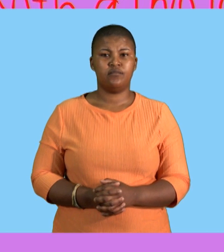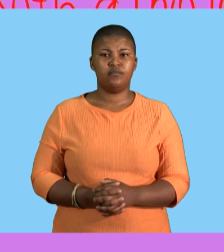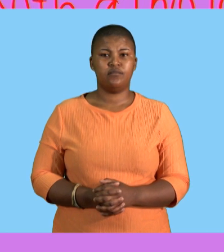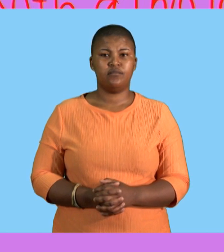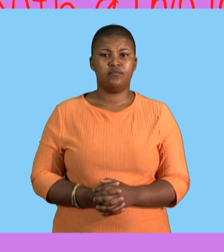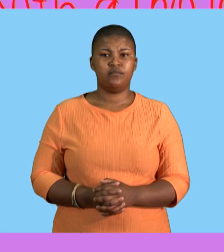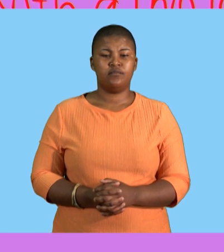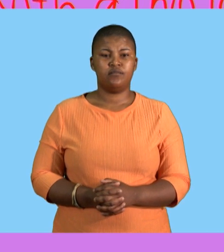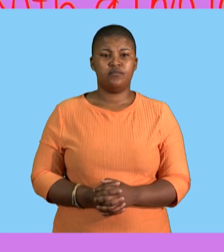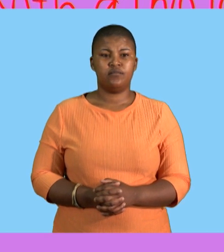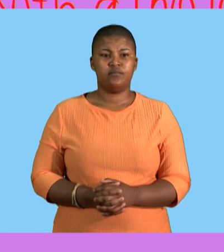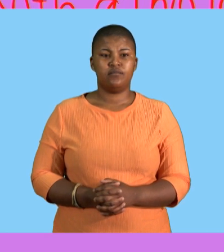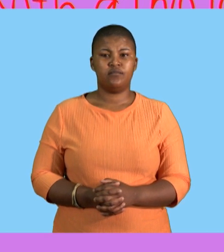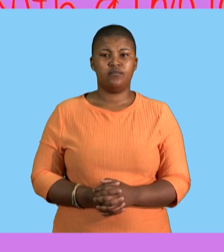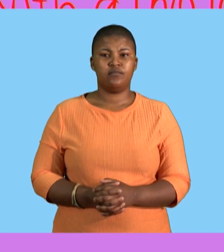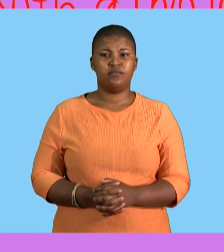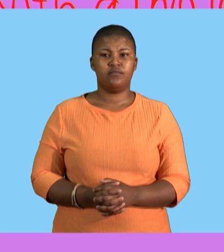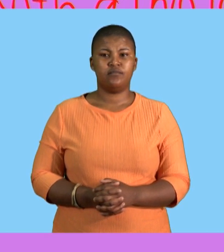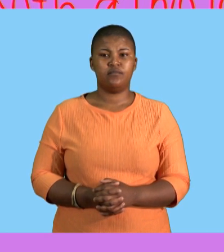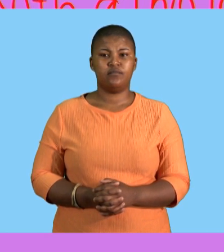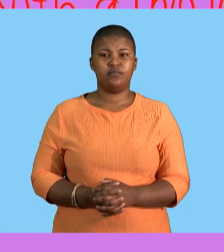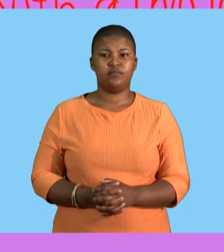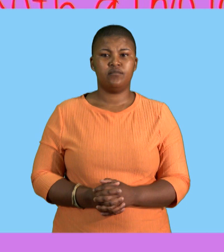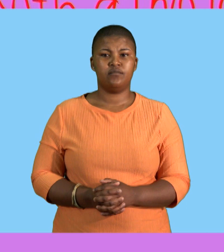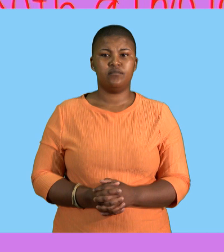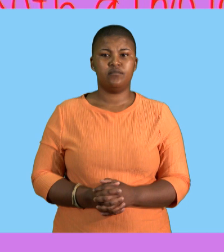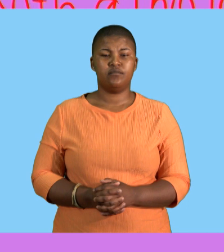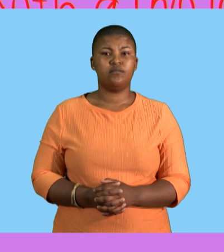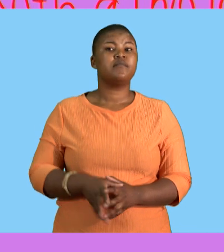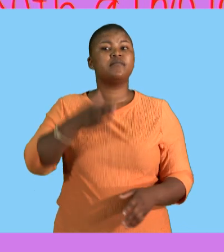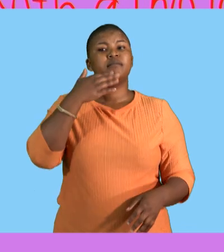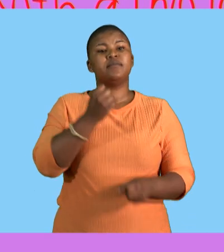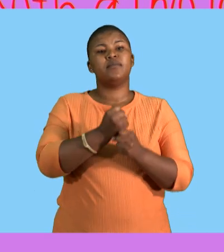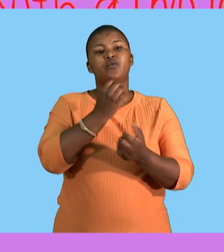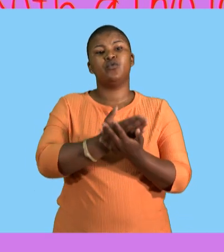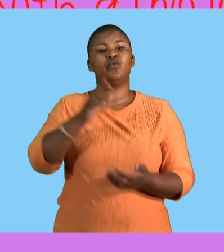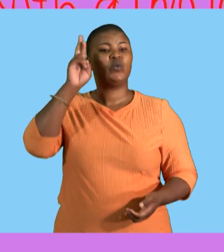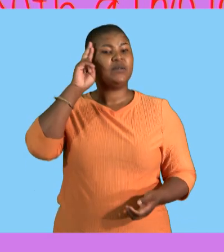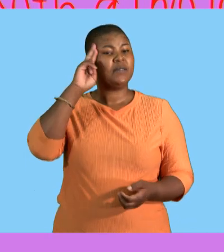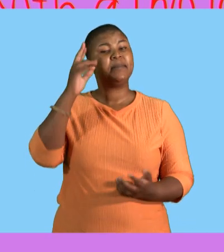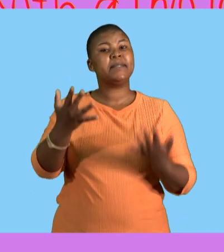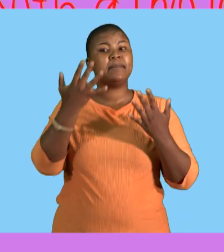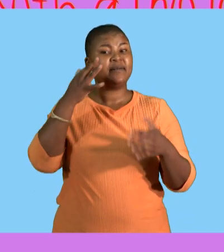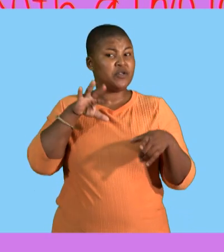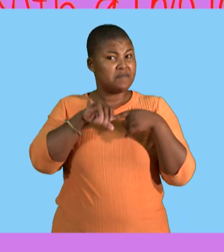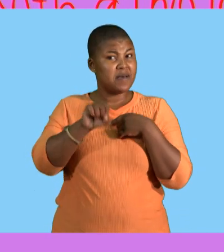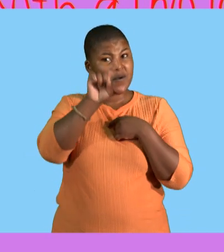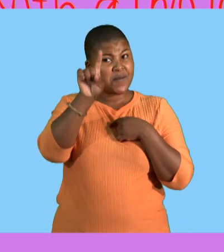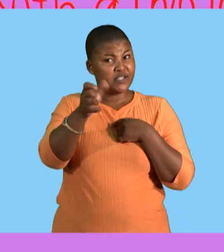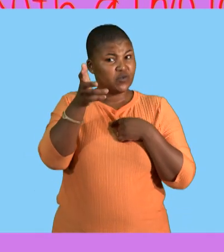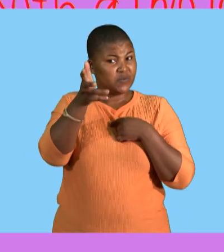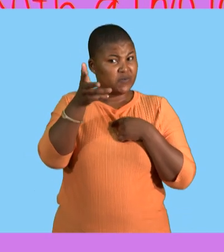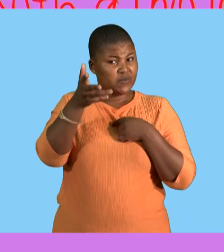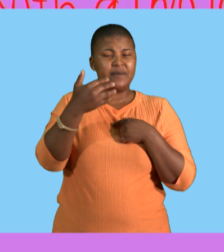in the middle. Please remember that if you find a question like